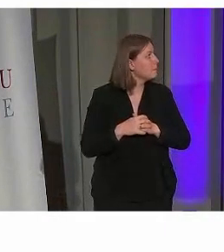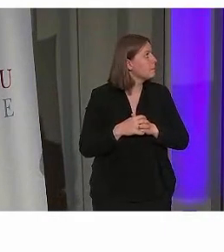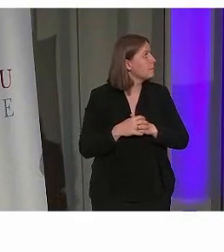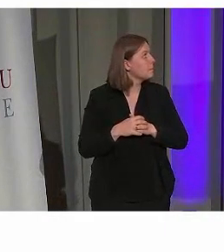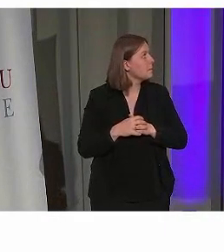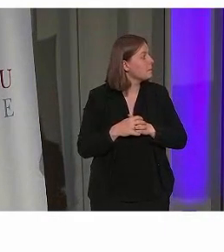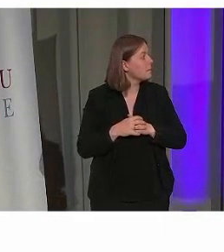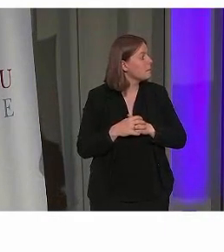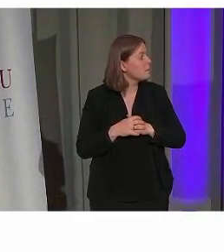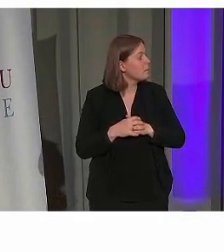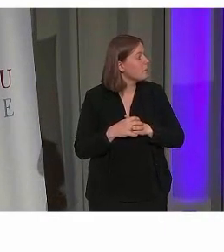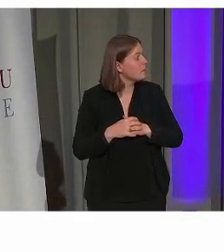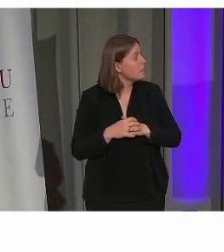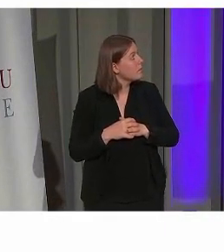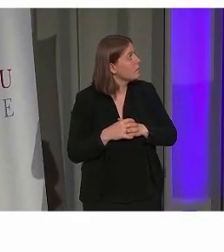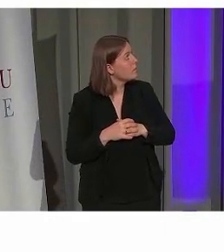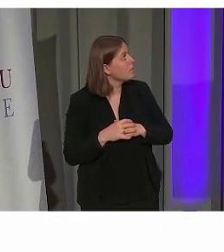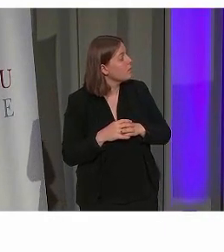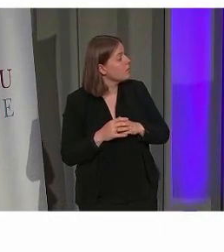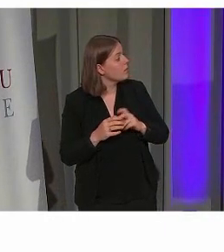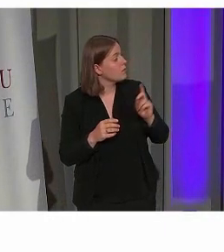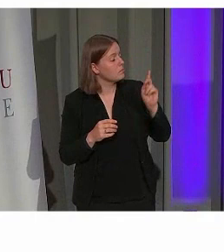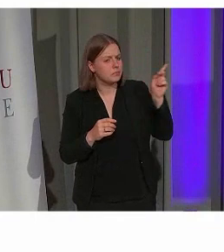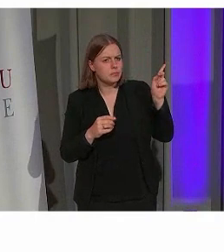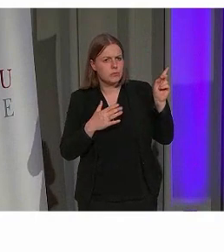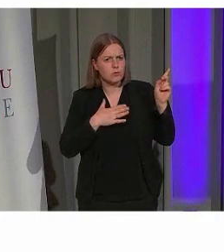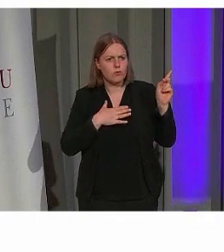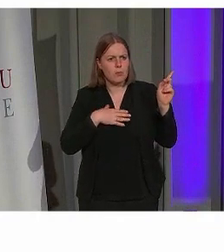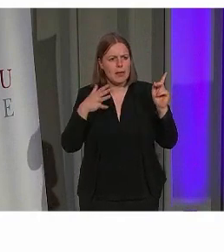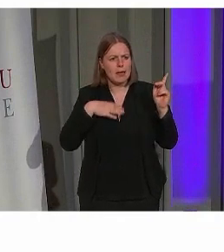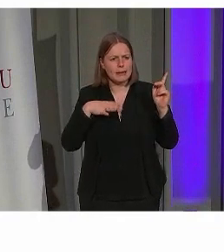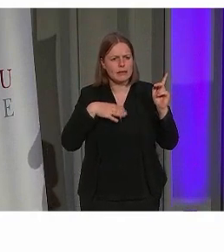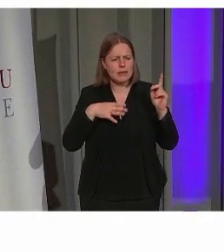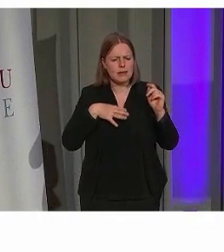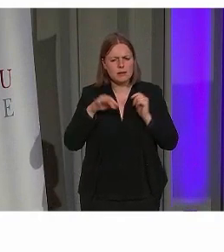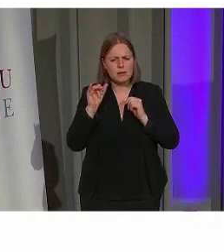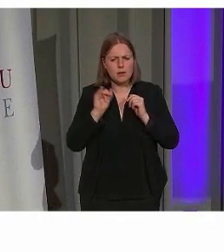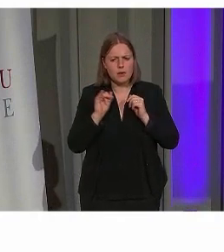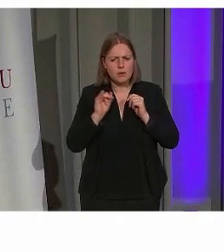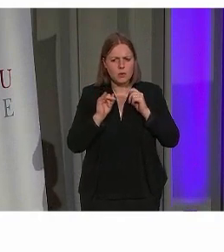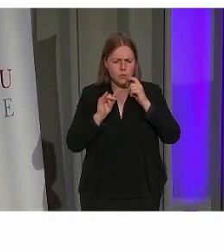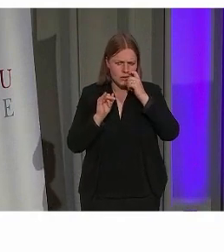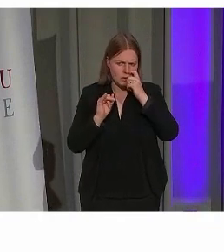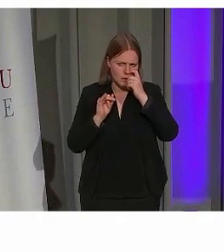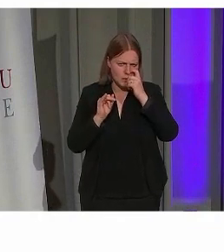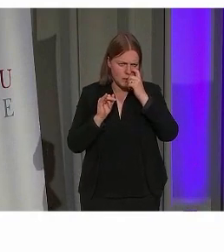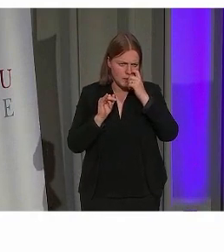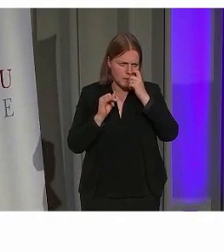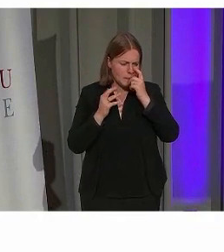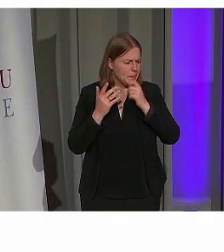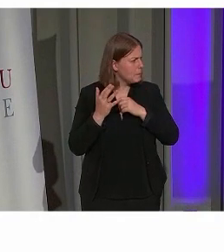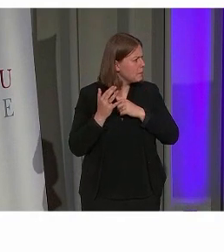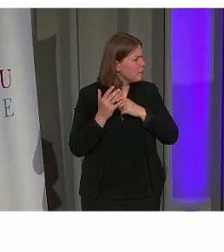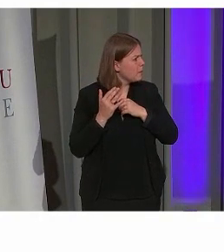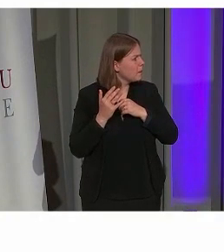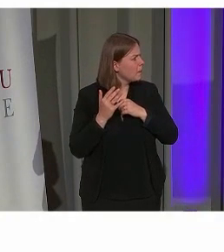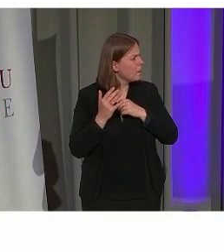It's interesting for me, in particularly noteworthy,